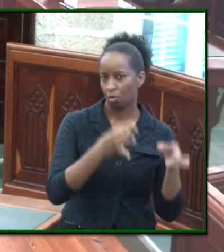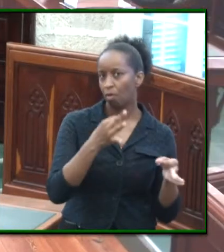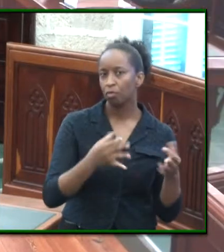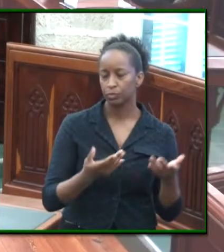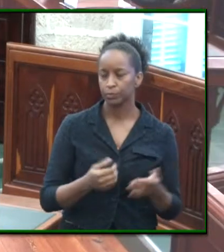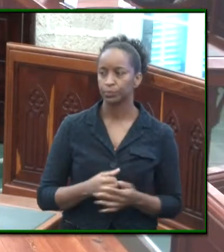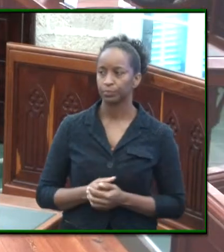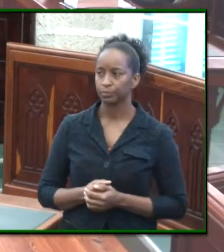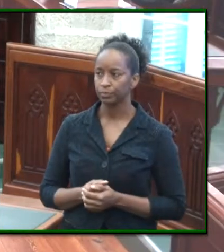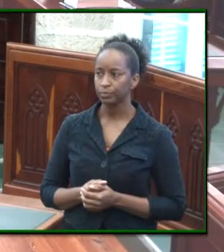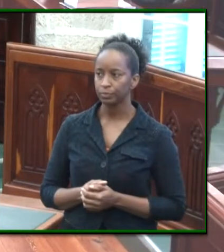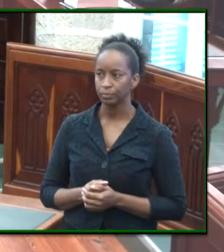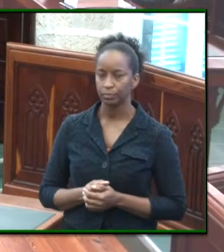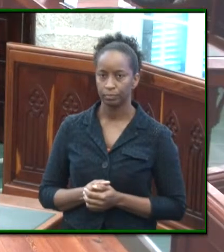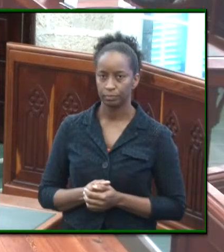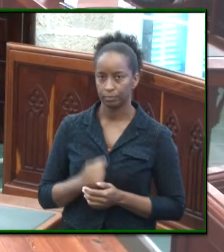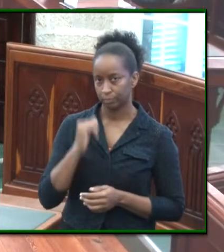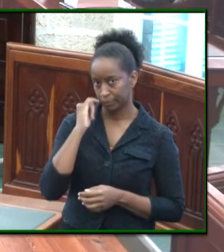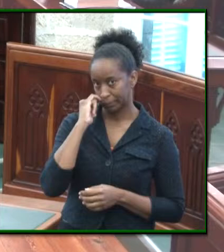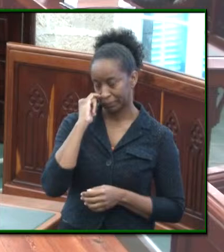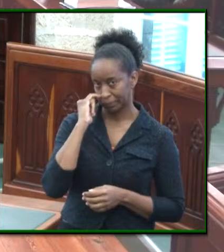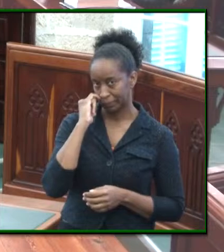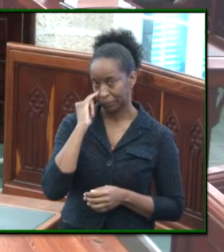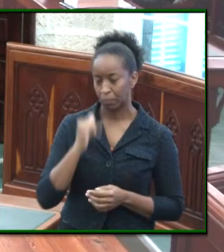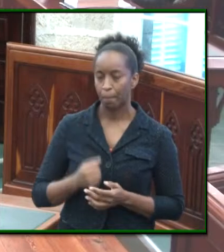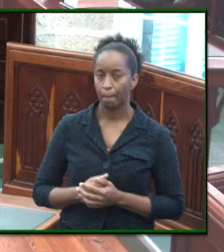Honourable Leader of Government Business will be the last